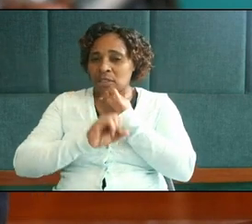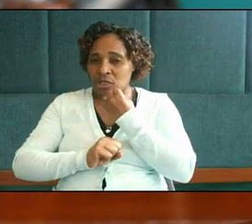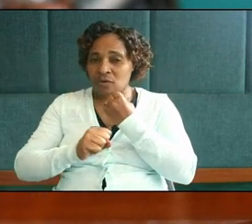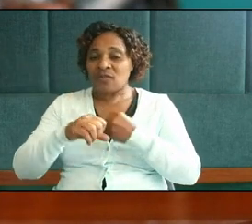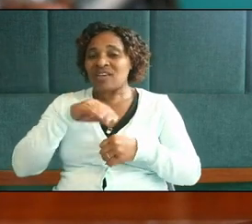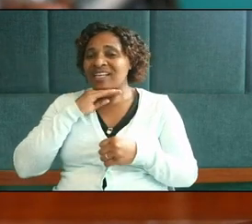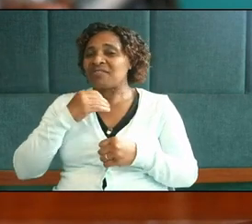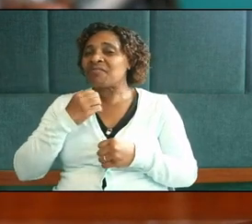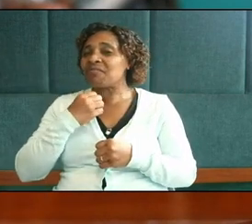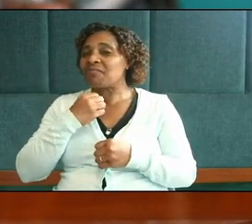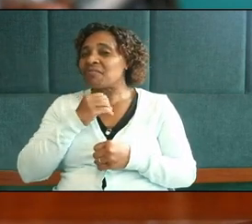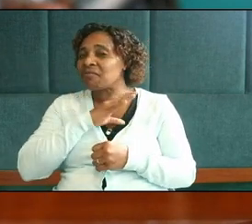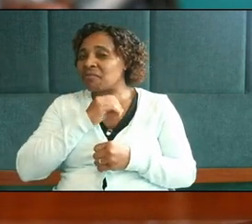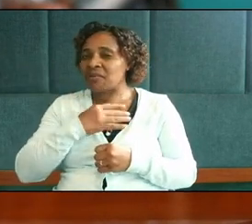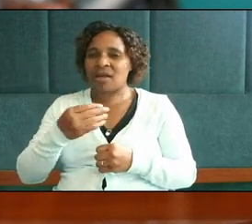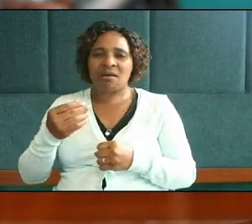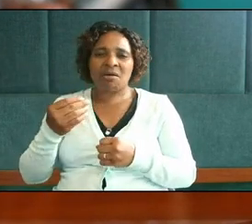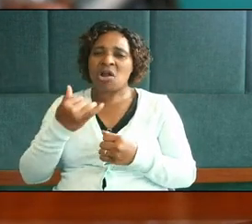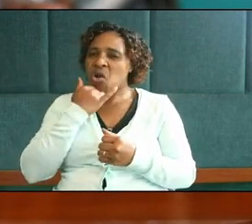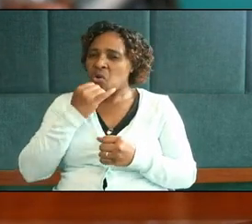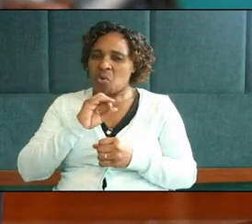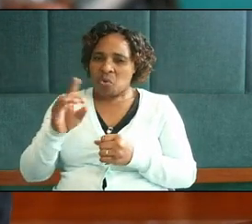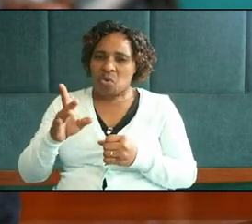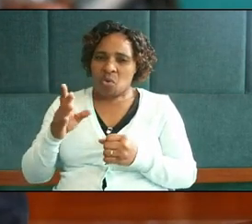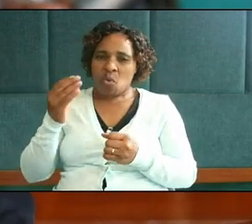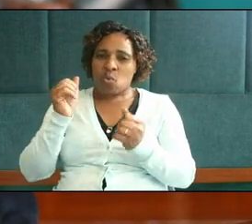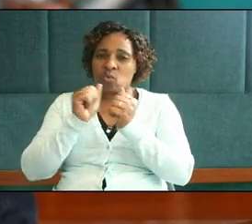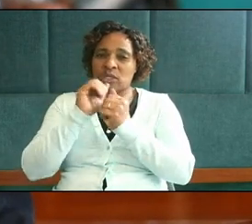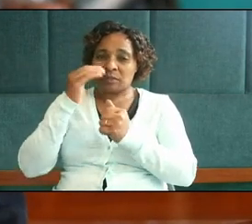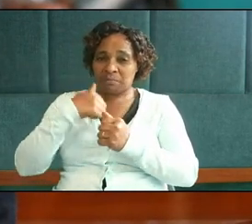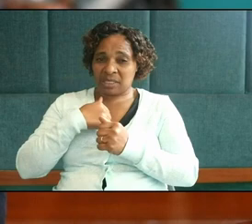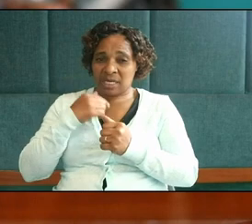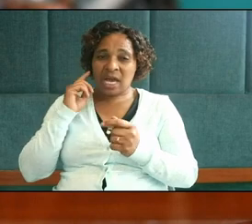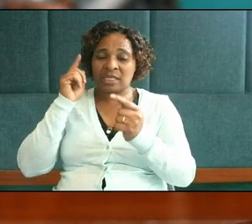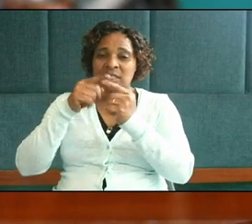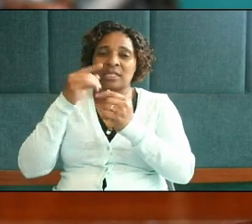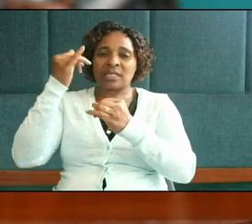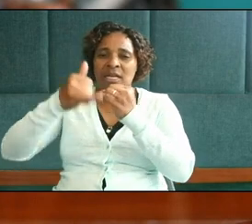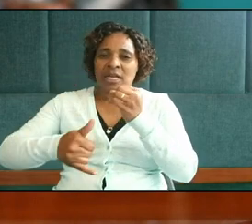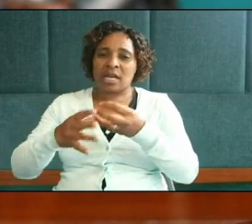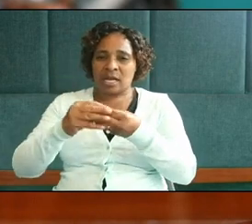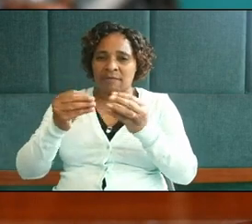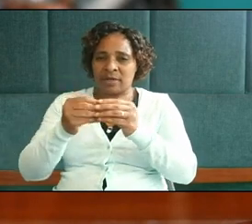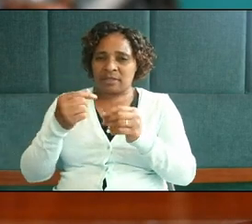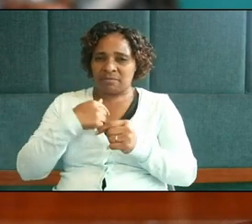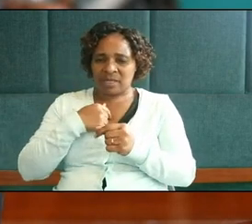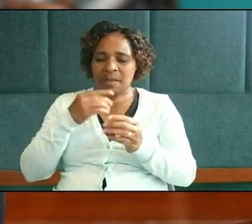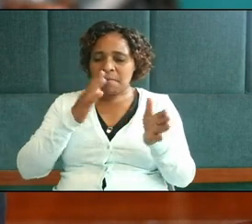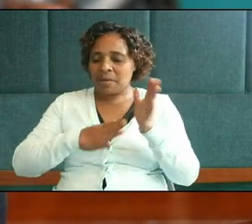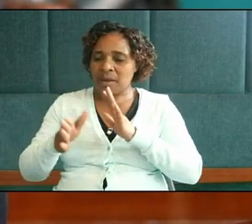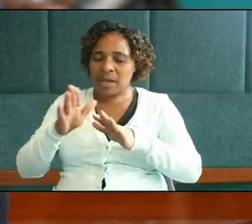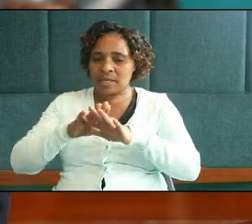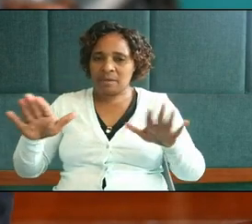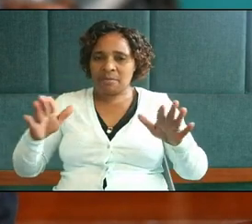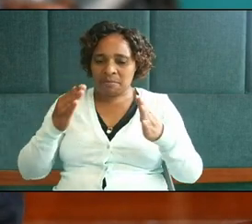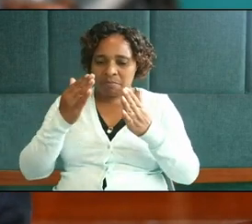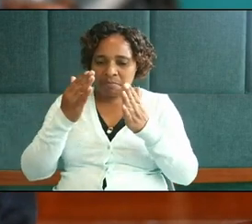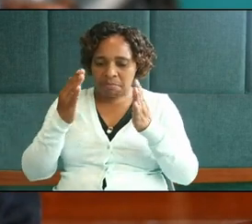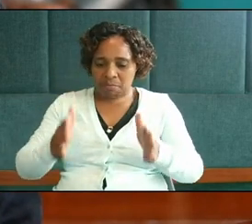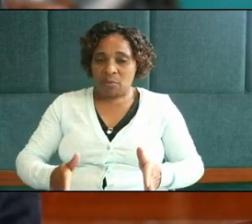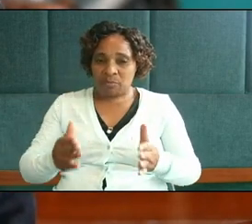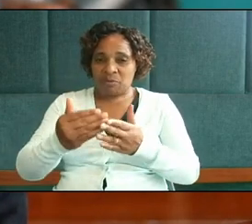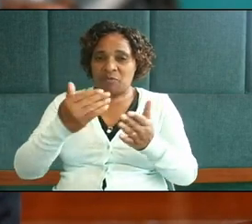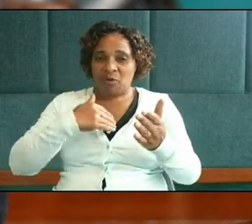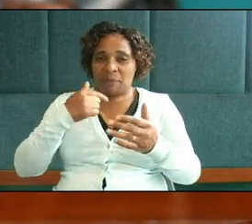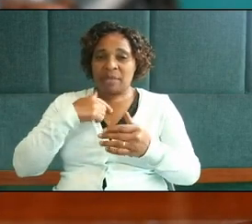will fear no evil, for you are with me, your rod and your staff, they comfort me. You prepared a table before me in the presence of